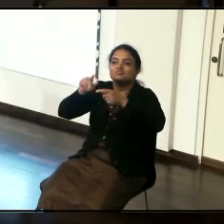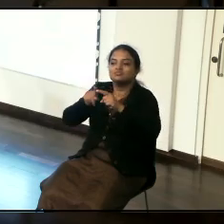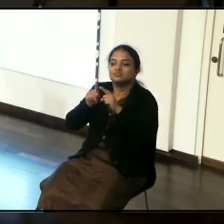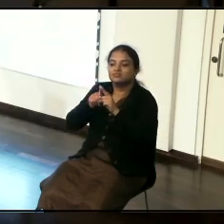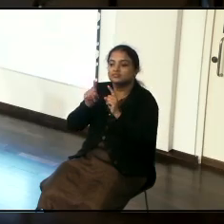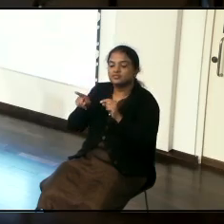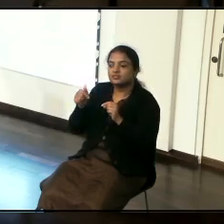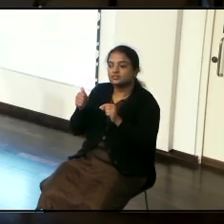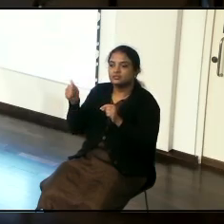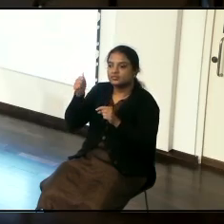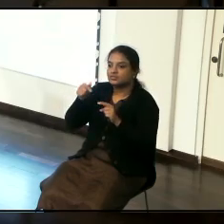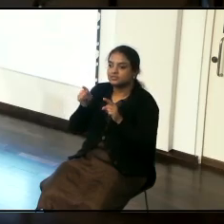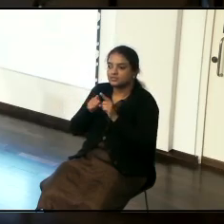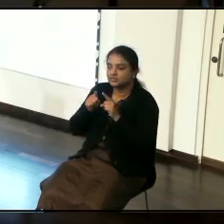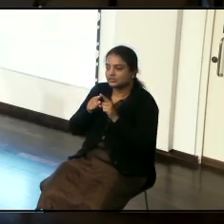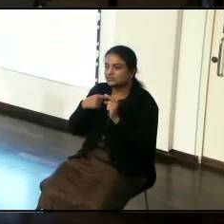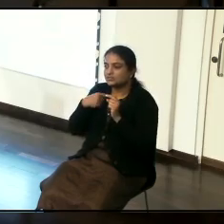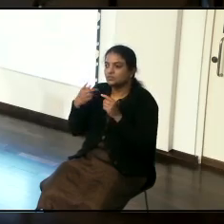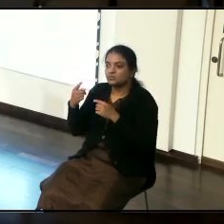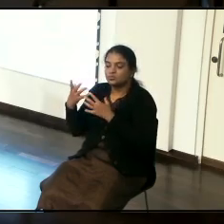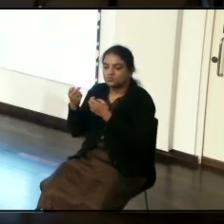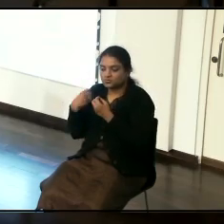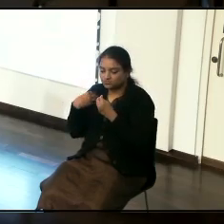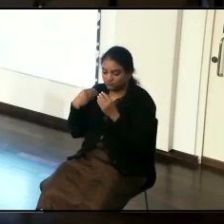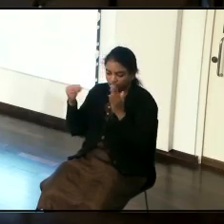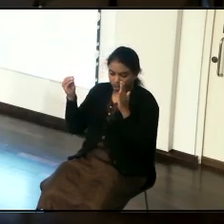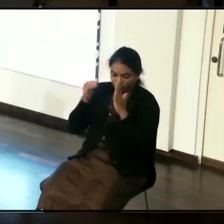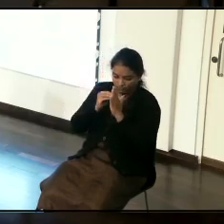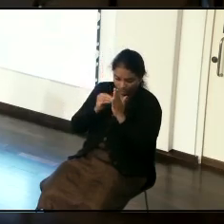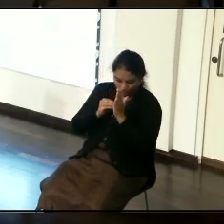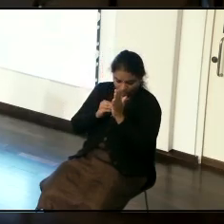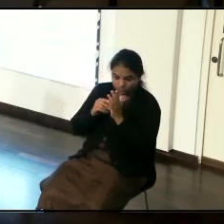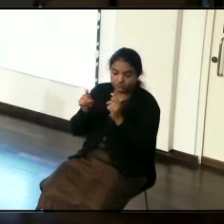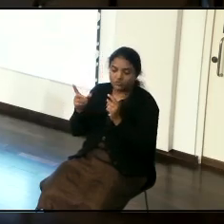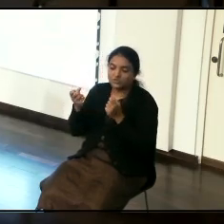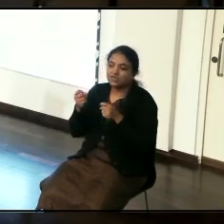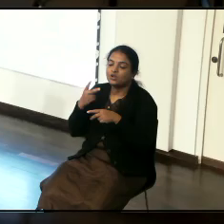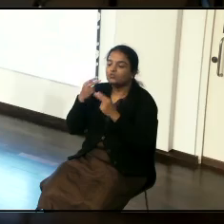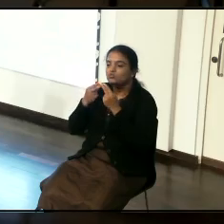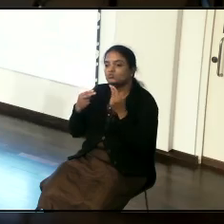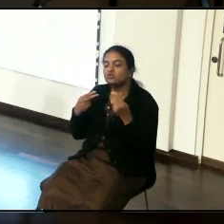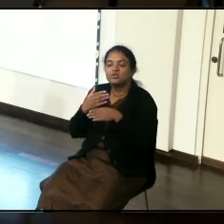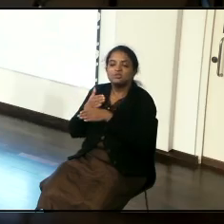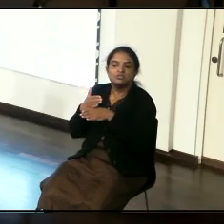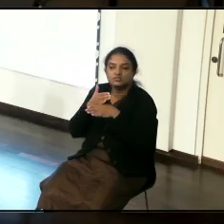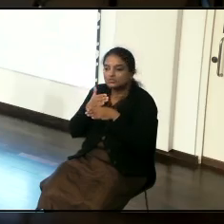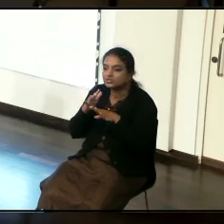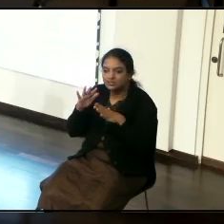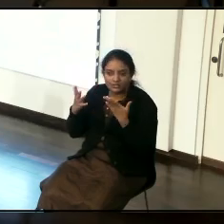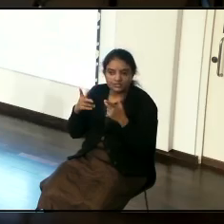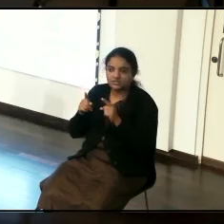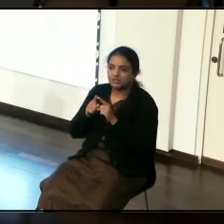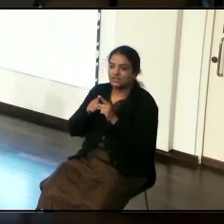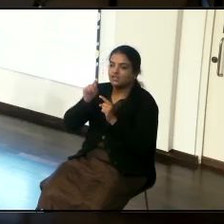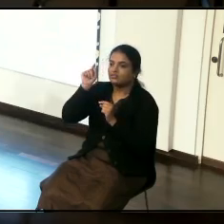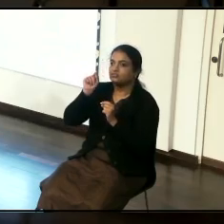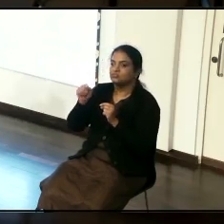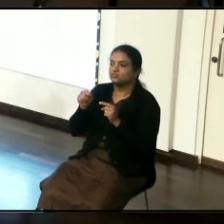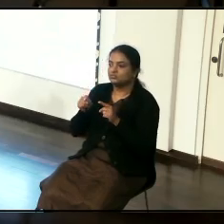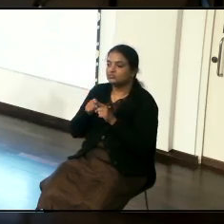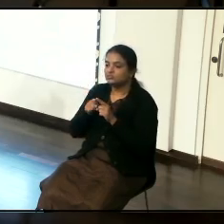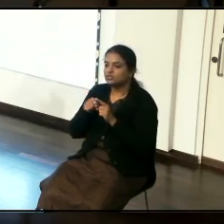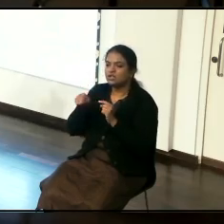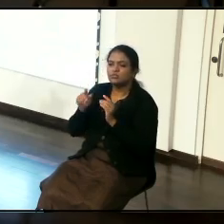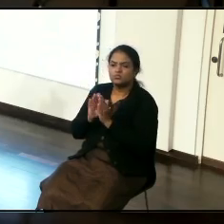homeowners had a say in the way they wanted to be portrayed, the stories they wanted to share, and also in terms of the